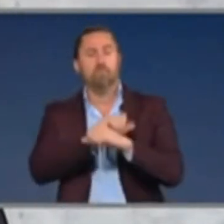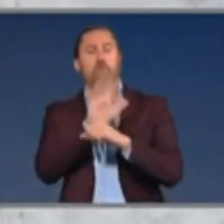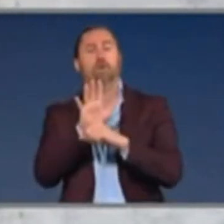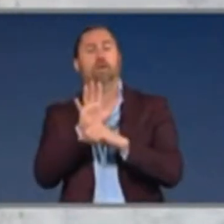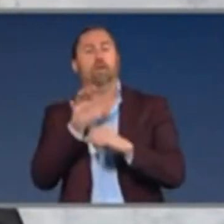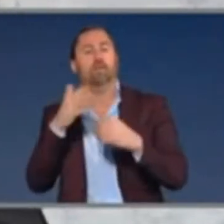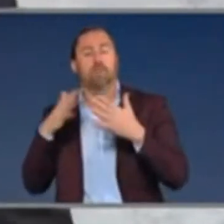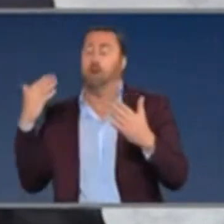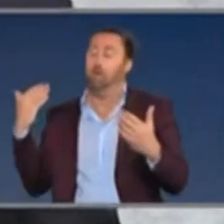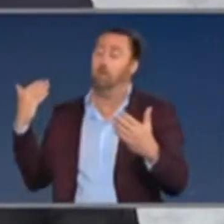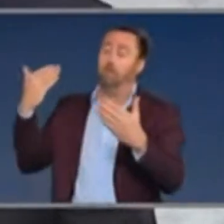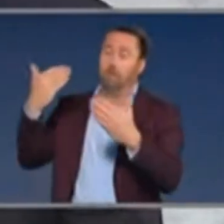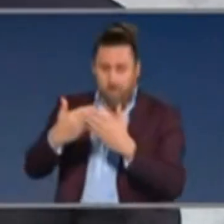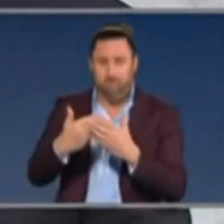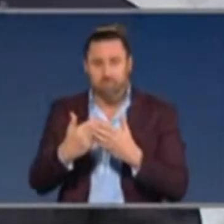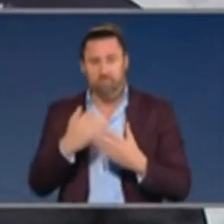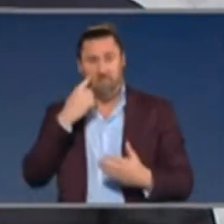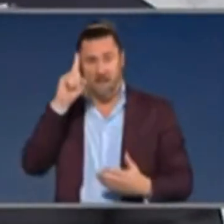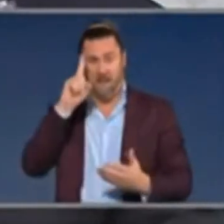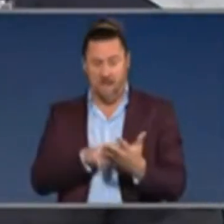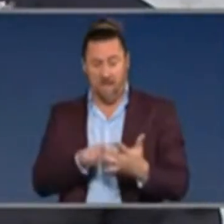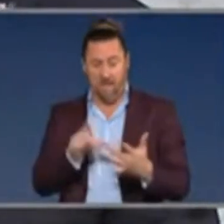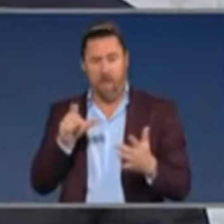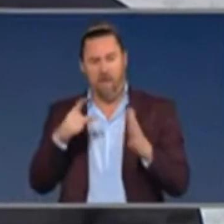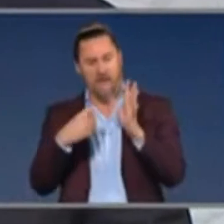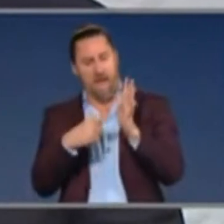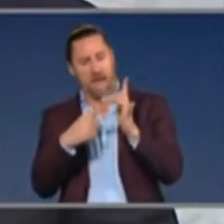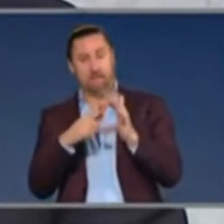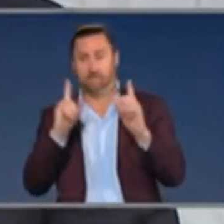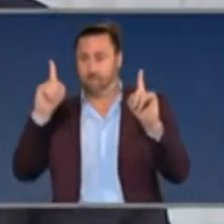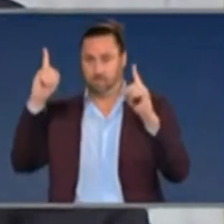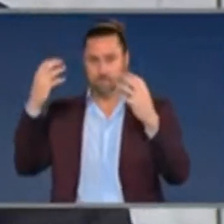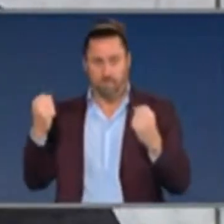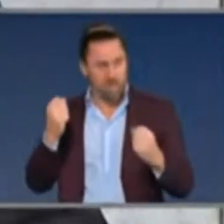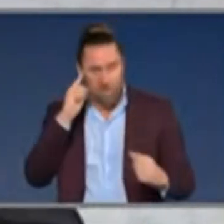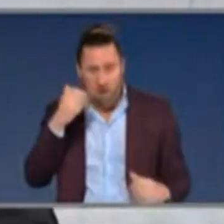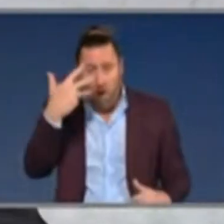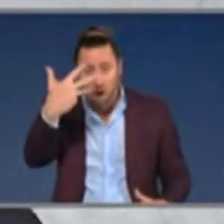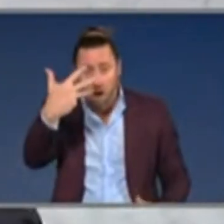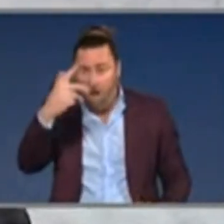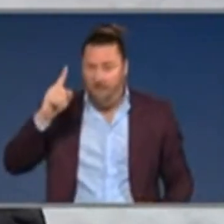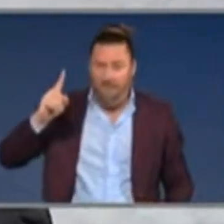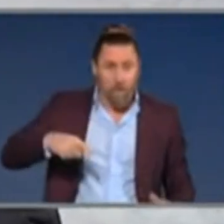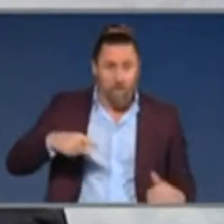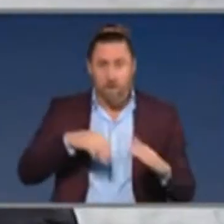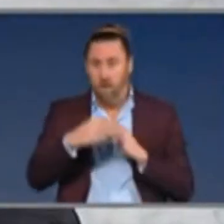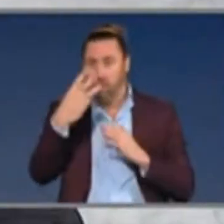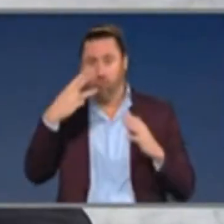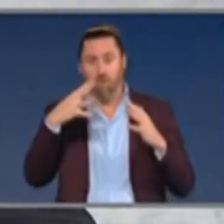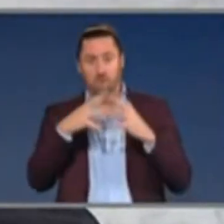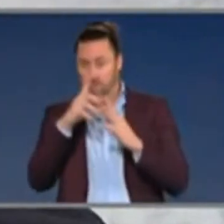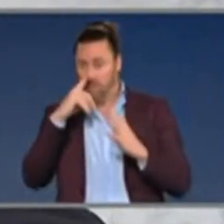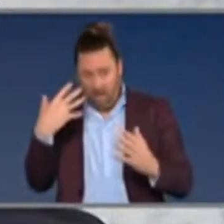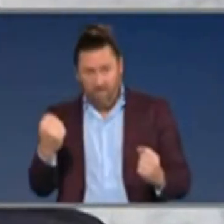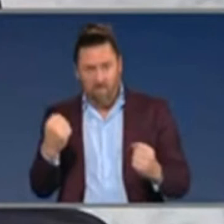this pandemic started, particularly in Victoria, where the number of active cases have exploded by around about 9,000 in the 3 weeks since the